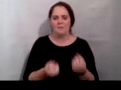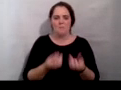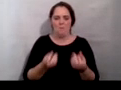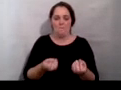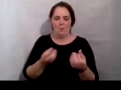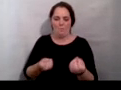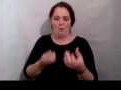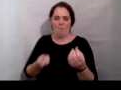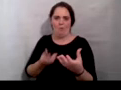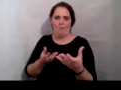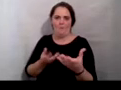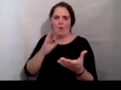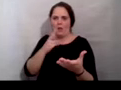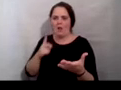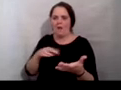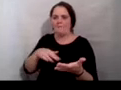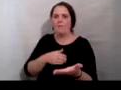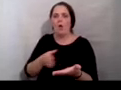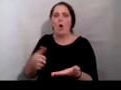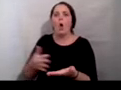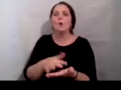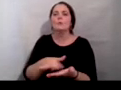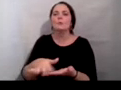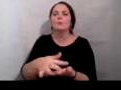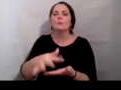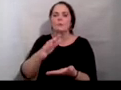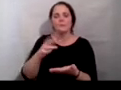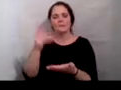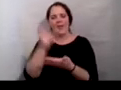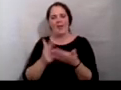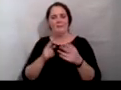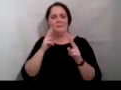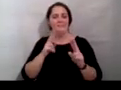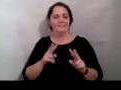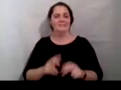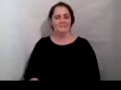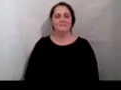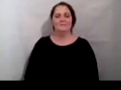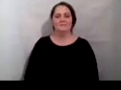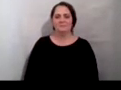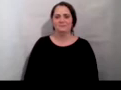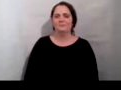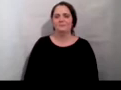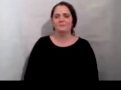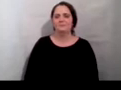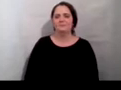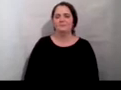know, drawn back in to that overall kind of flow of what the artwork is about.